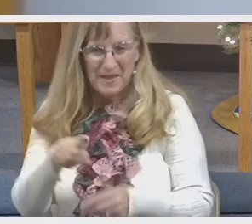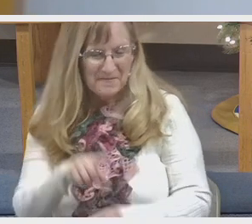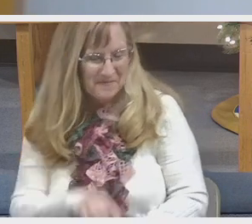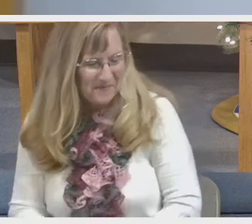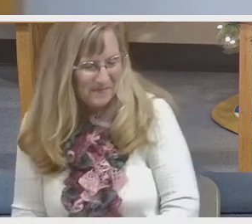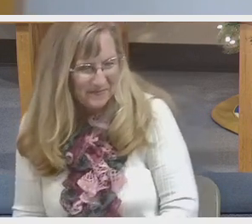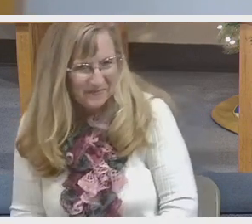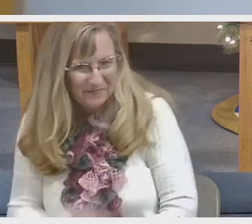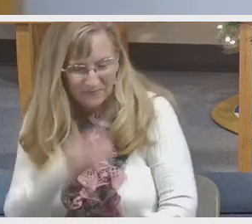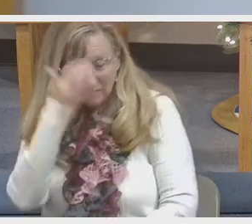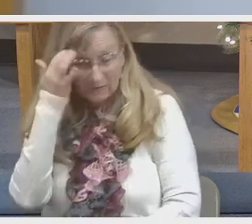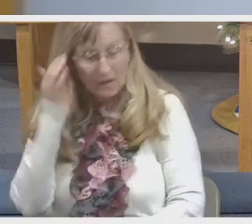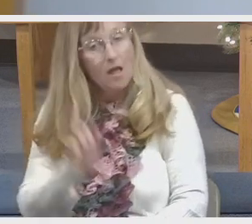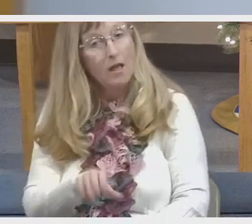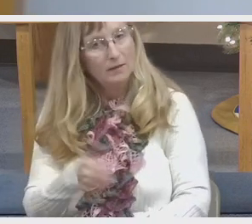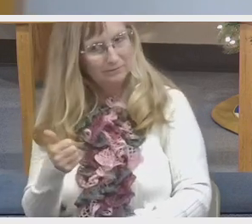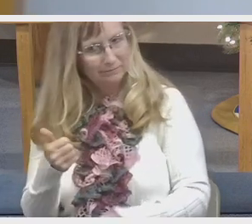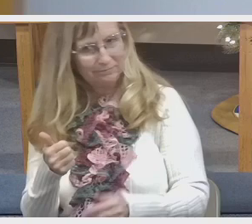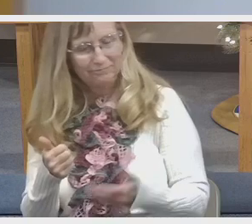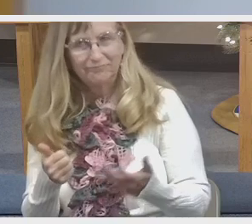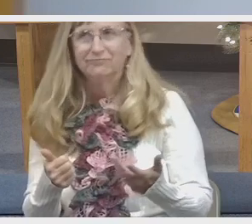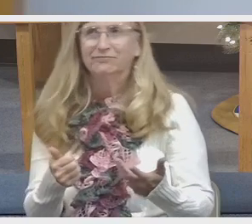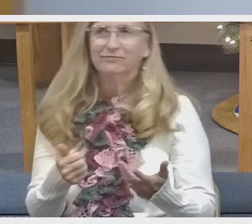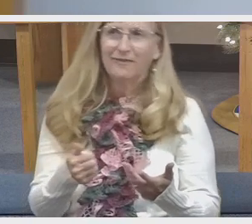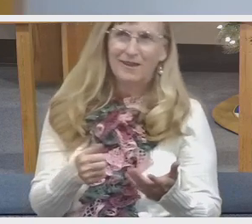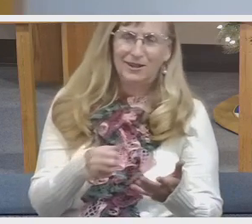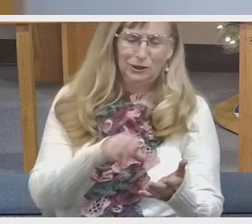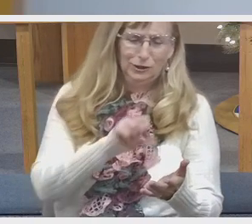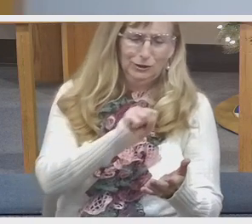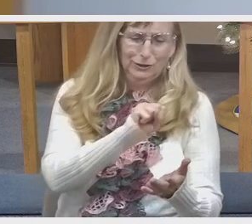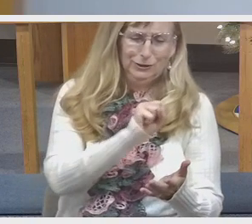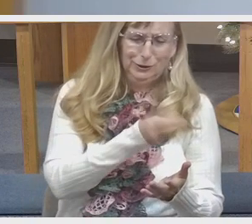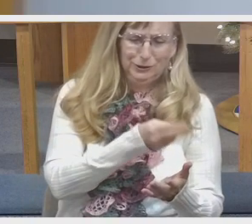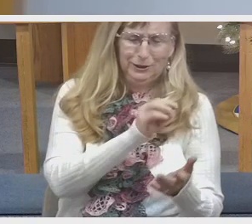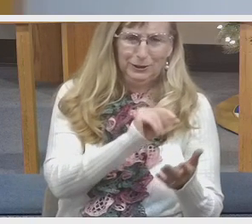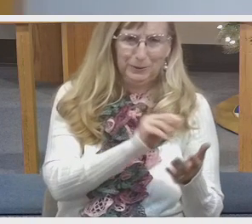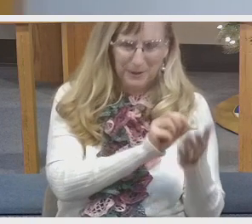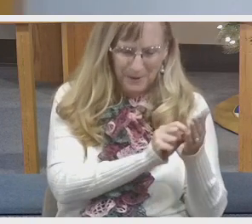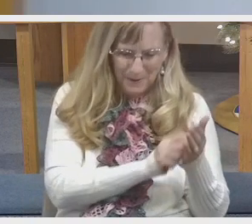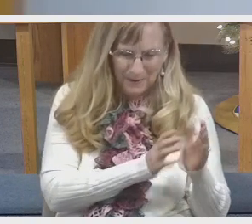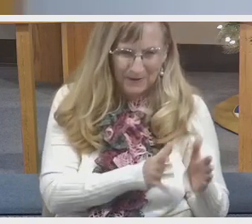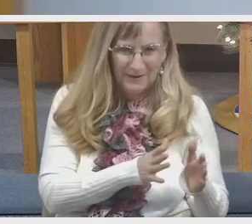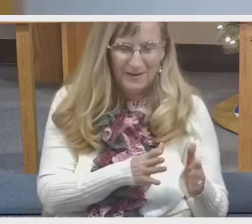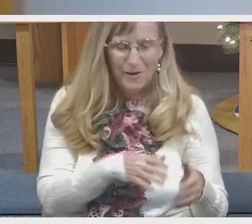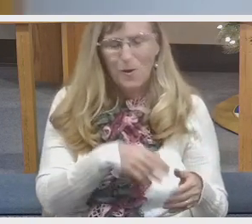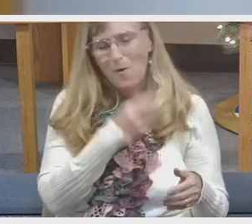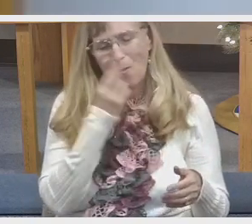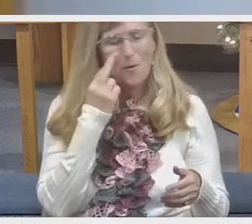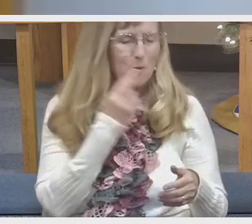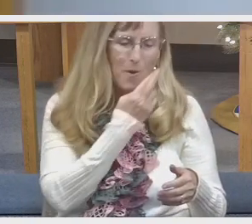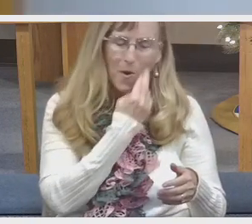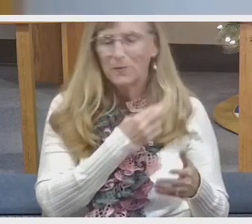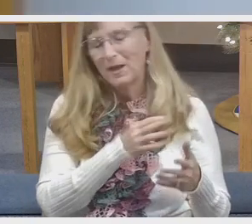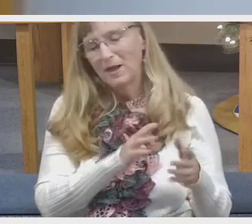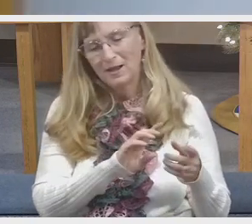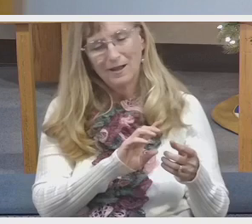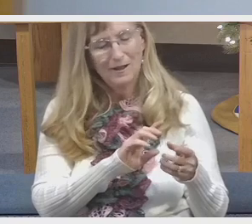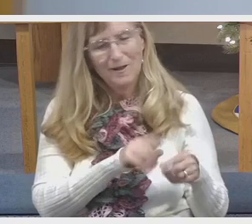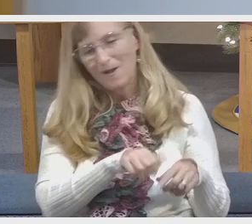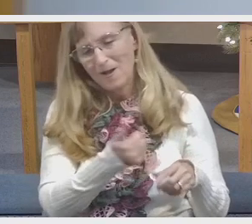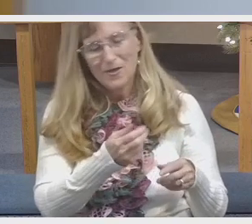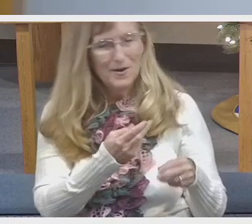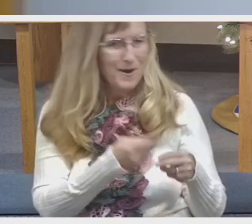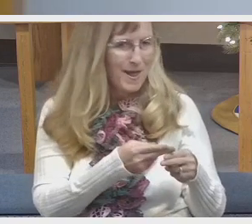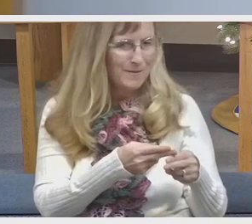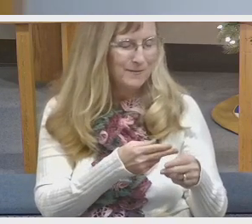Then you have the other side of the argument, like Shakespeare, a rose by any other name would smell as sweet. You could call it stink wood, and it would